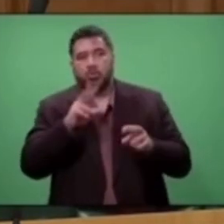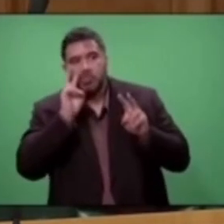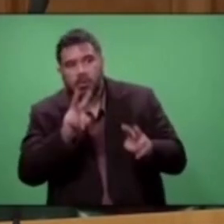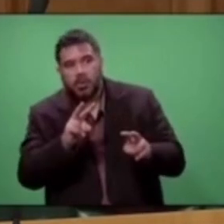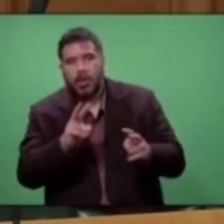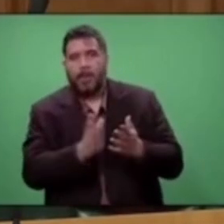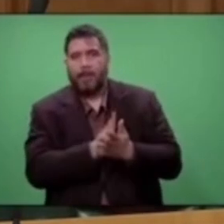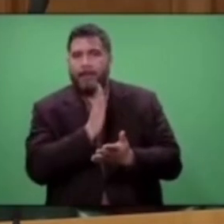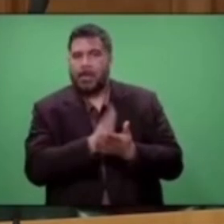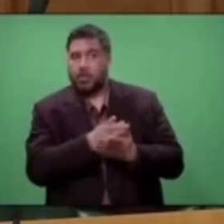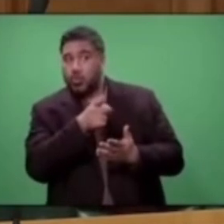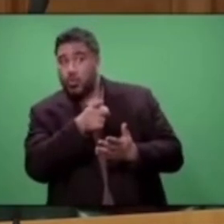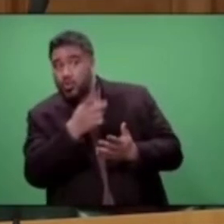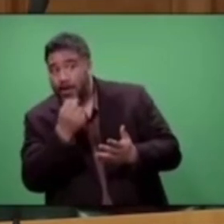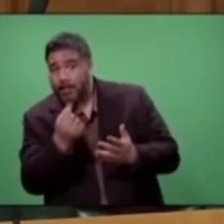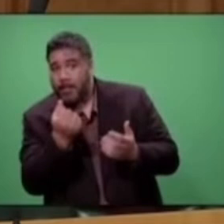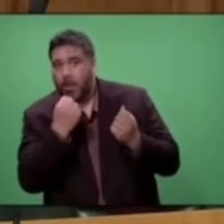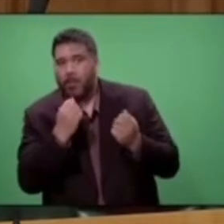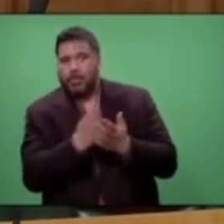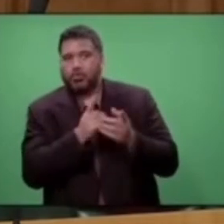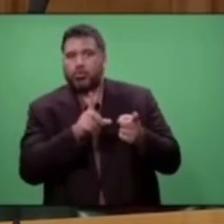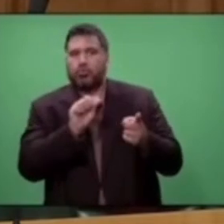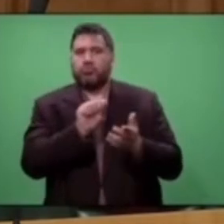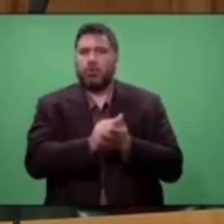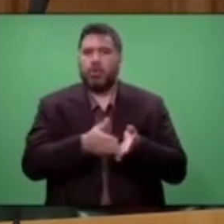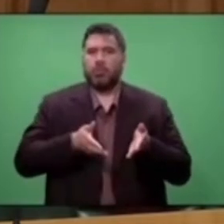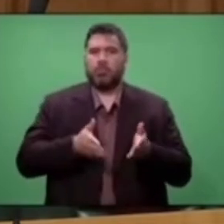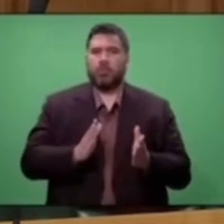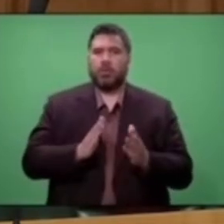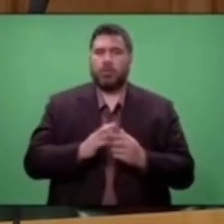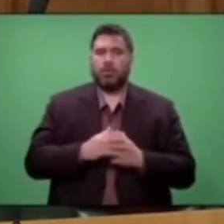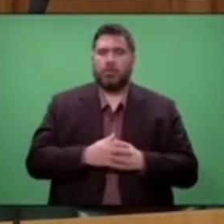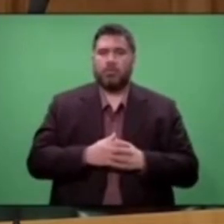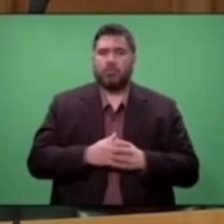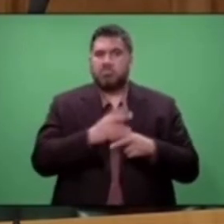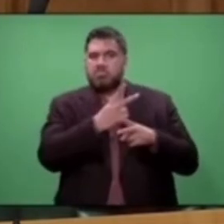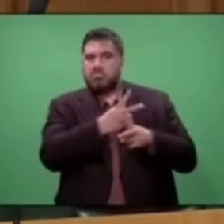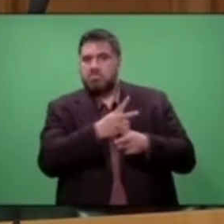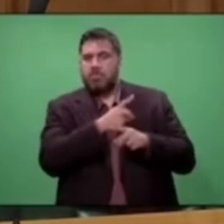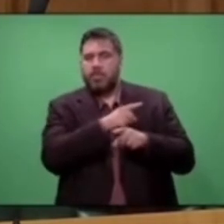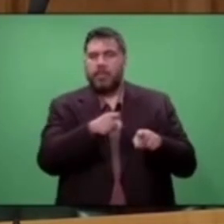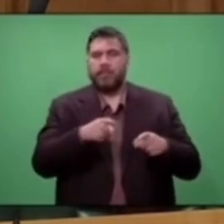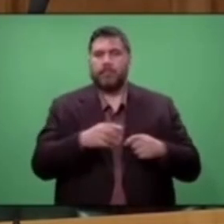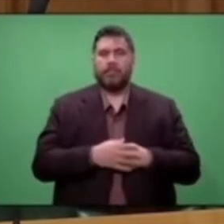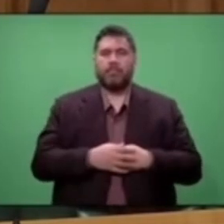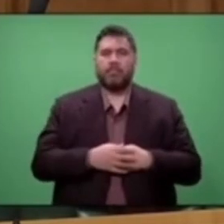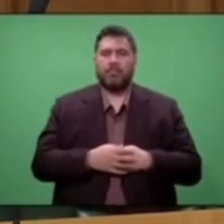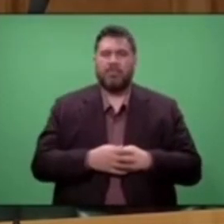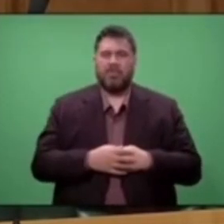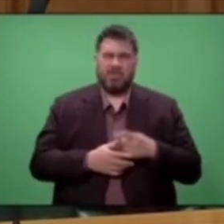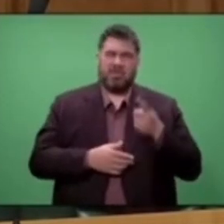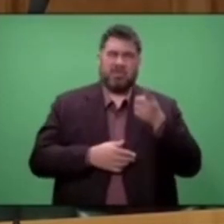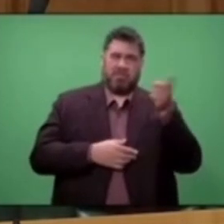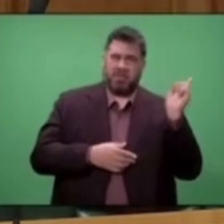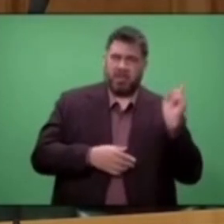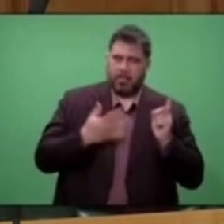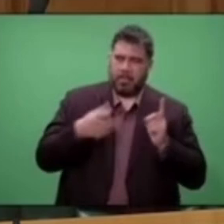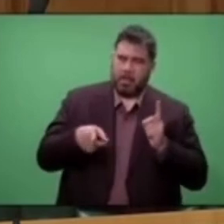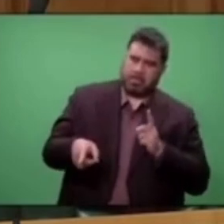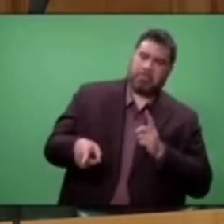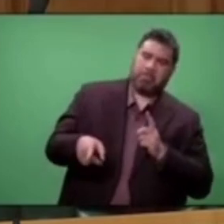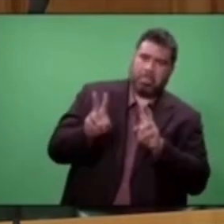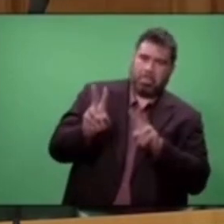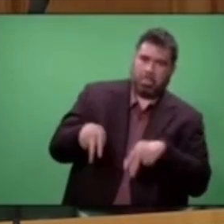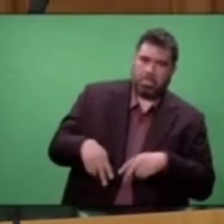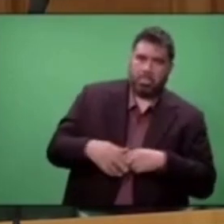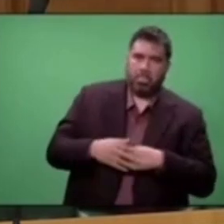It is easy to point the finger at those who carried out the instances of abuse and make judgments upon them. The perpetrators